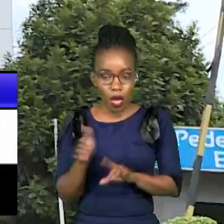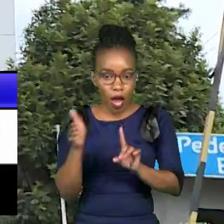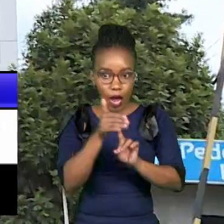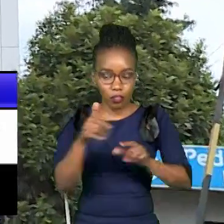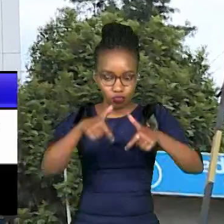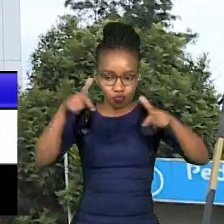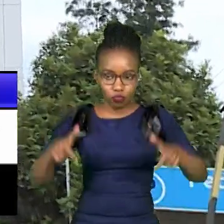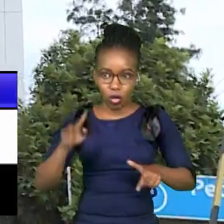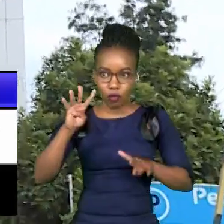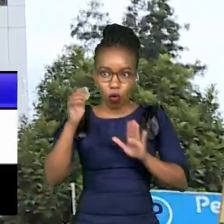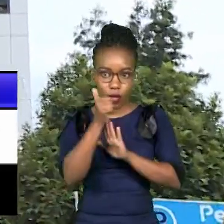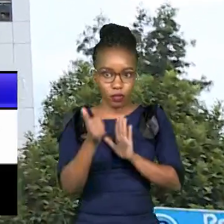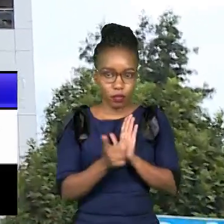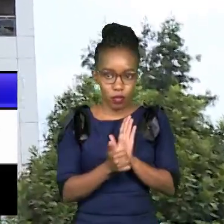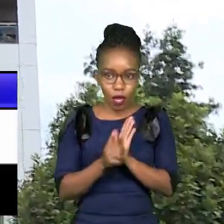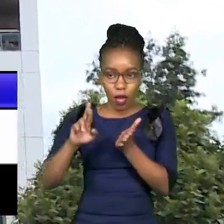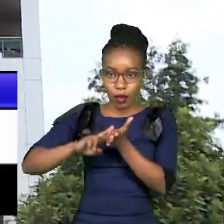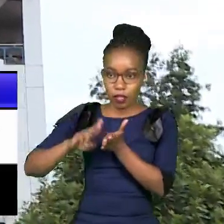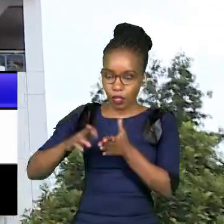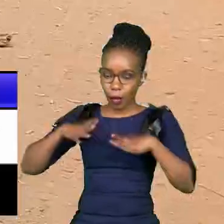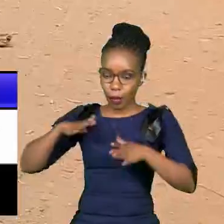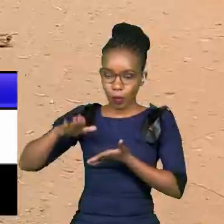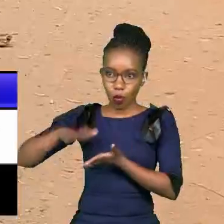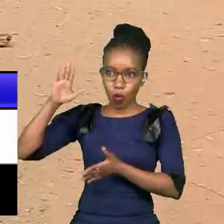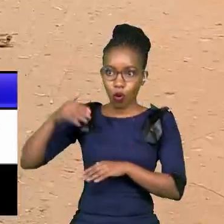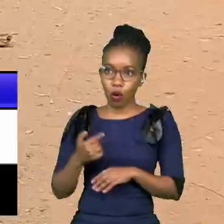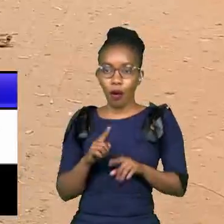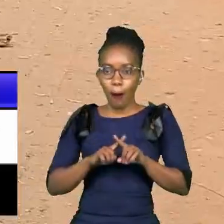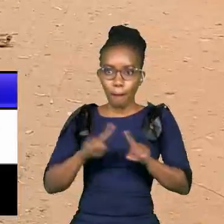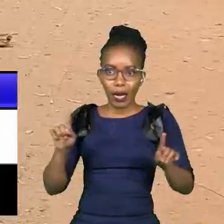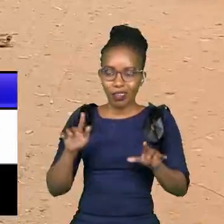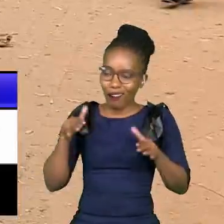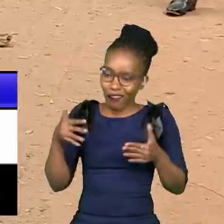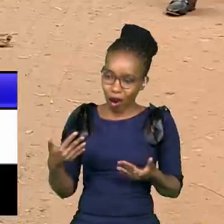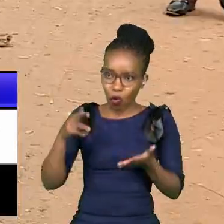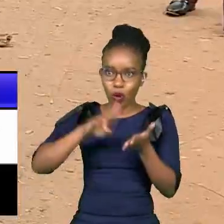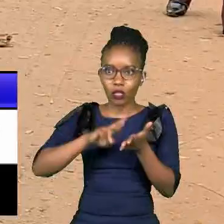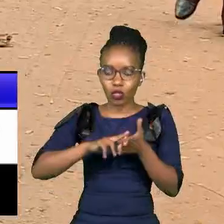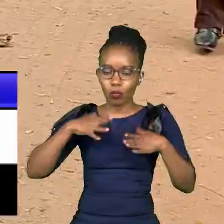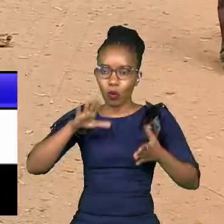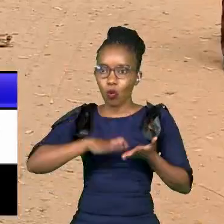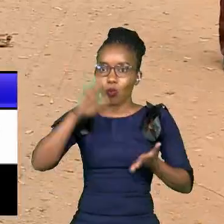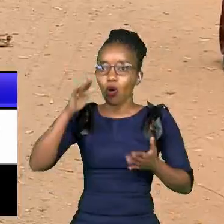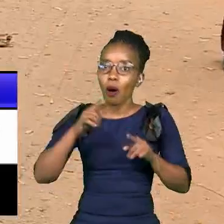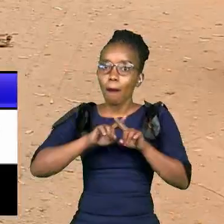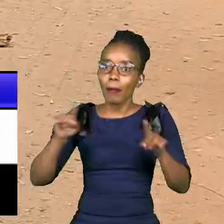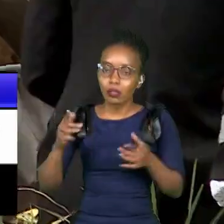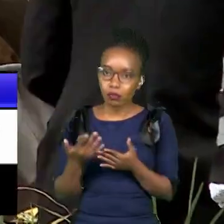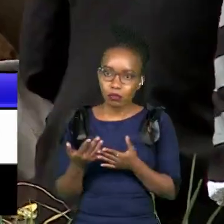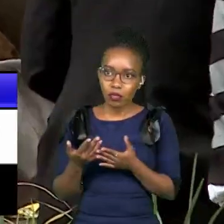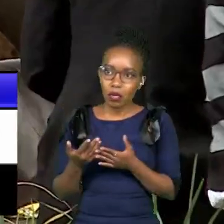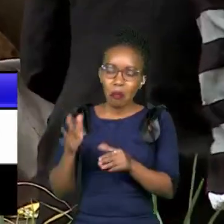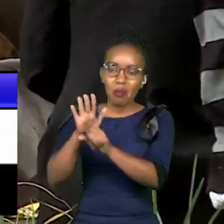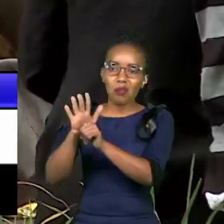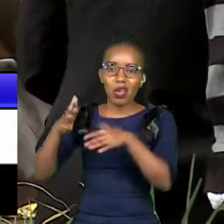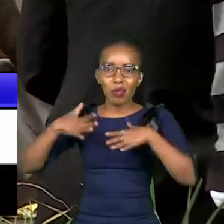Four agenda, is seeking to register more people. But just how logical is it to register more people, yet more than half of those